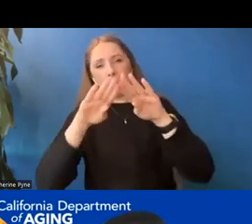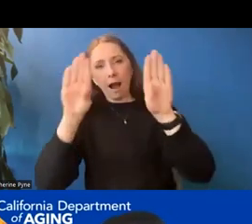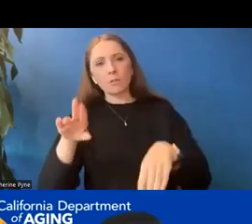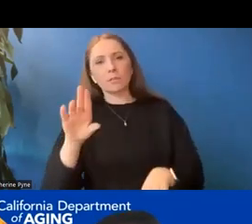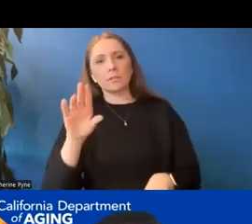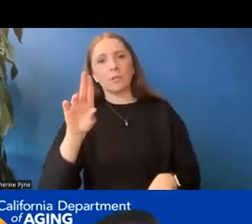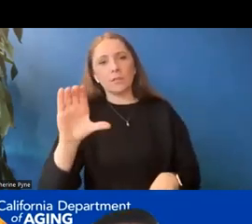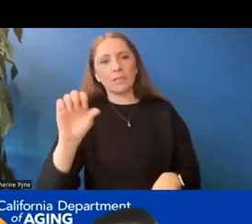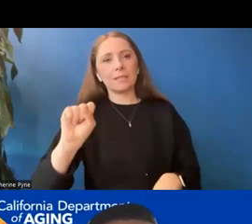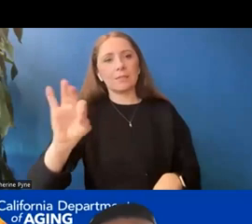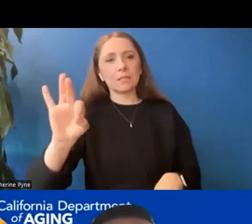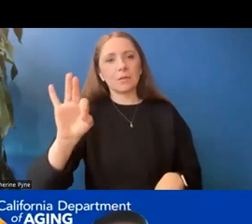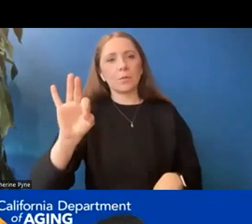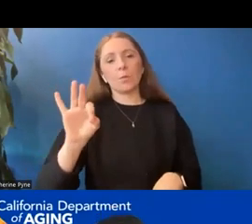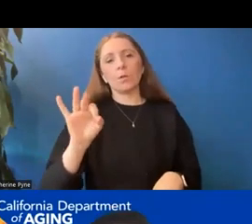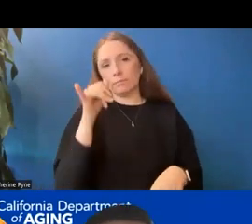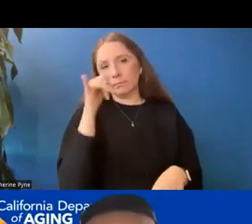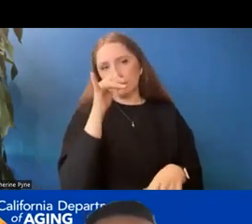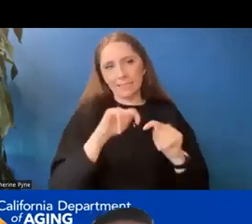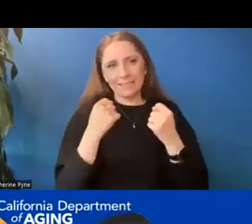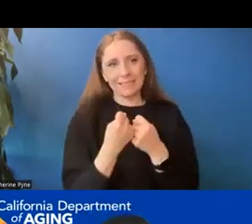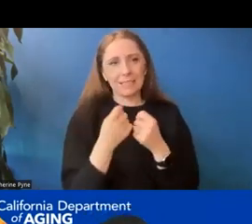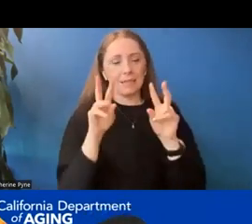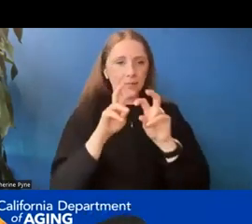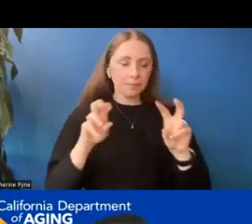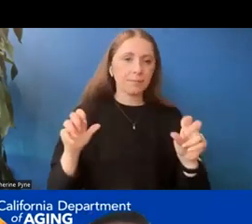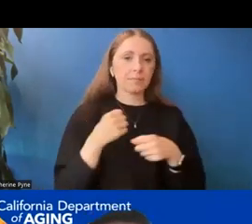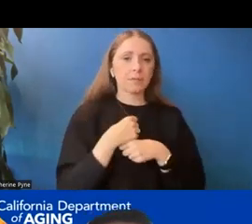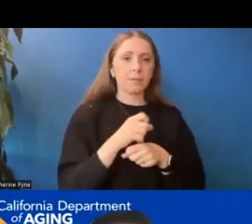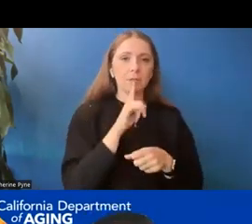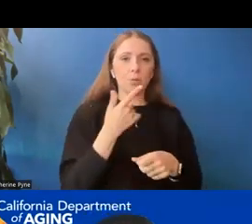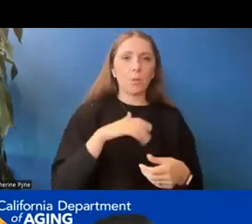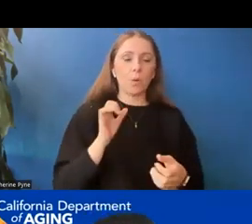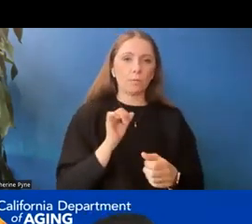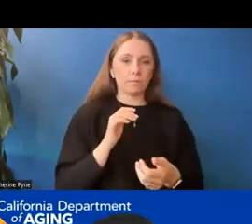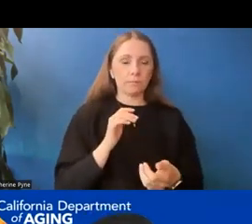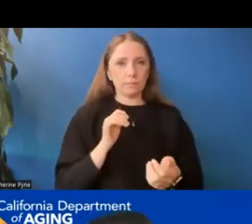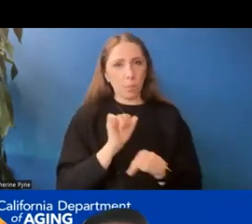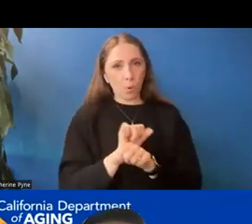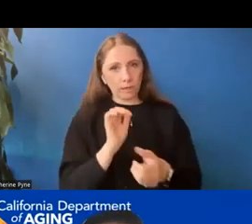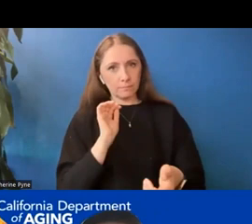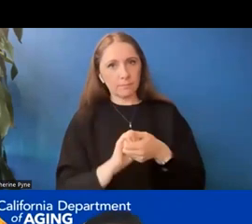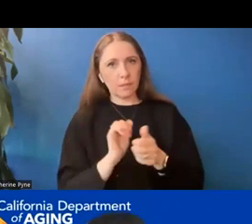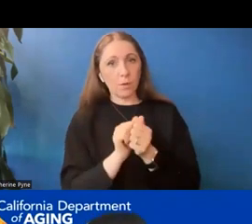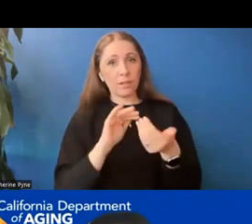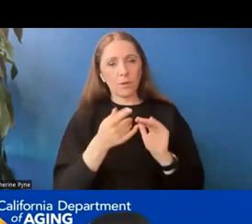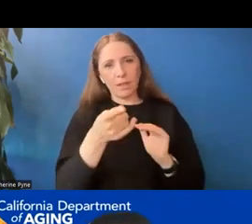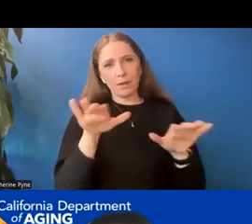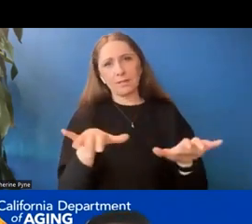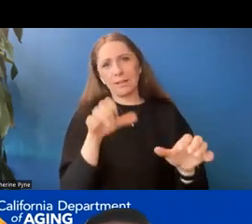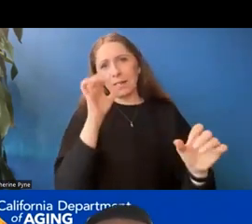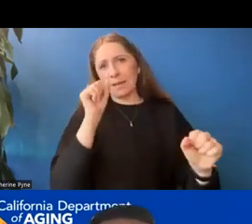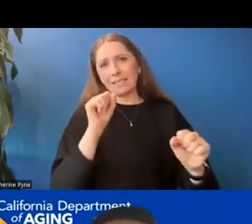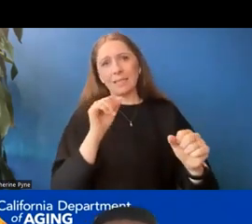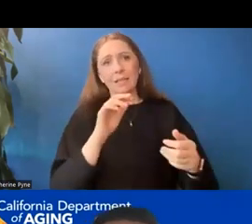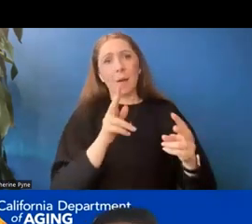at UCSF. So Open House has led efforts to ensure that we work closely with the community. They've been a great partner, as has the Citrus team, has